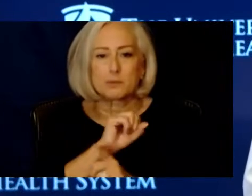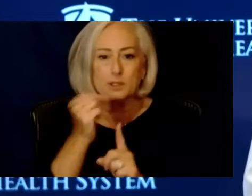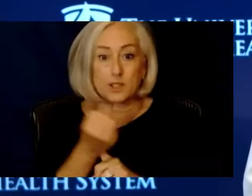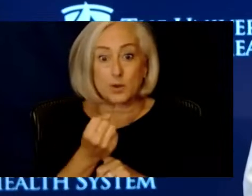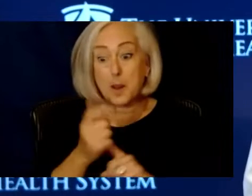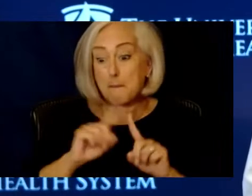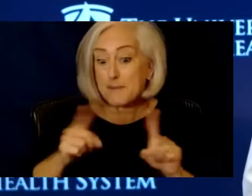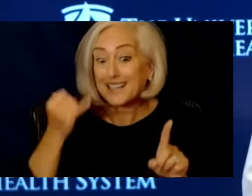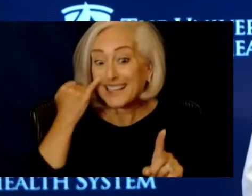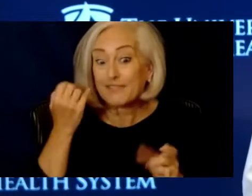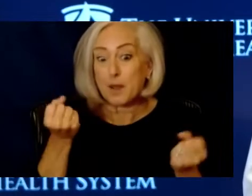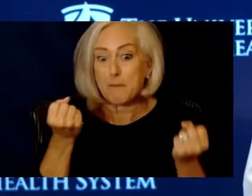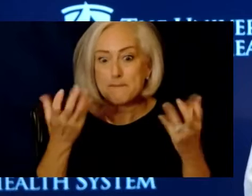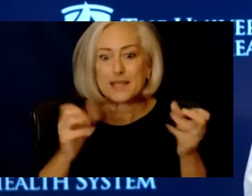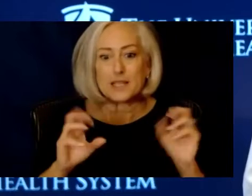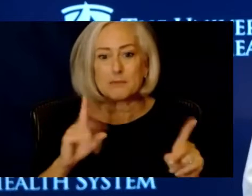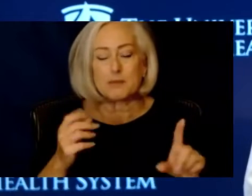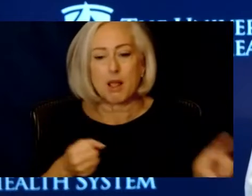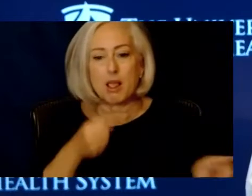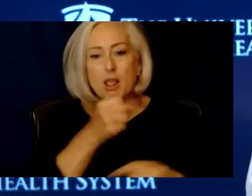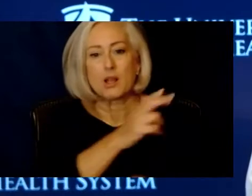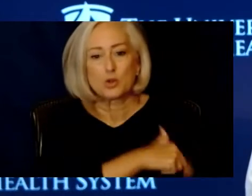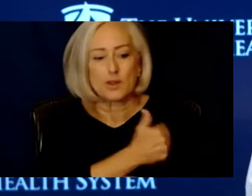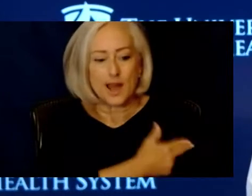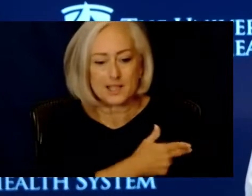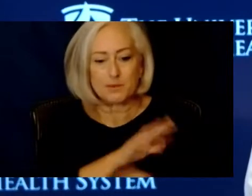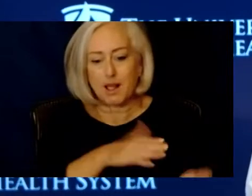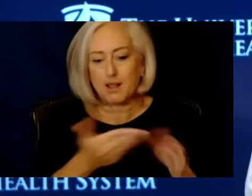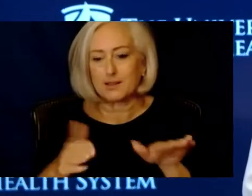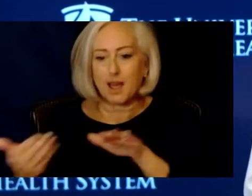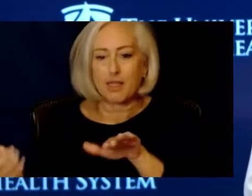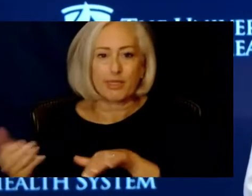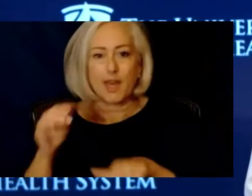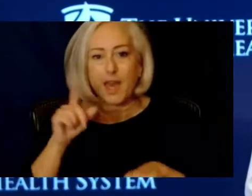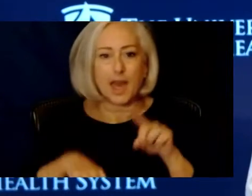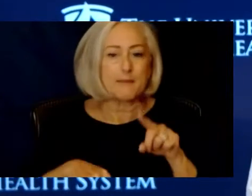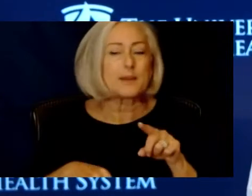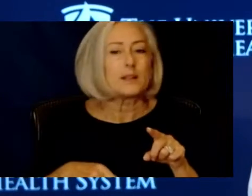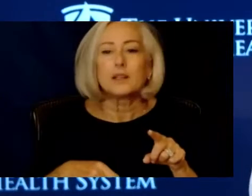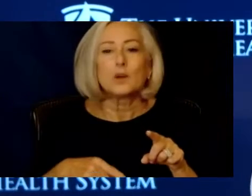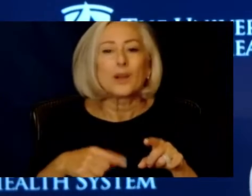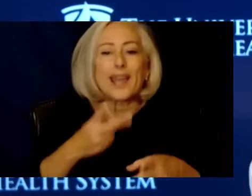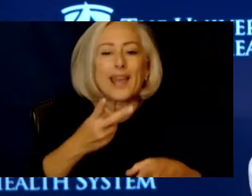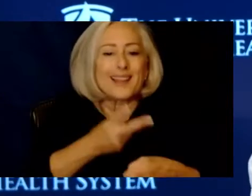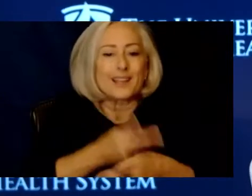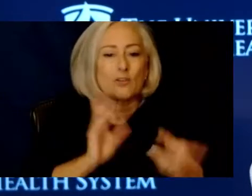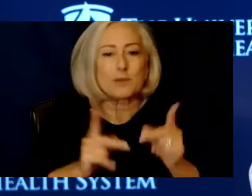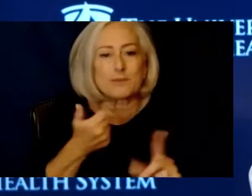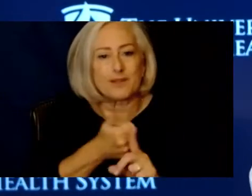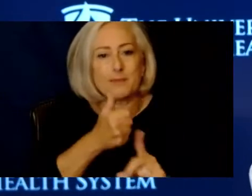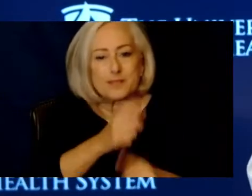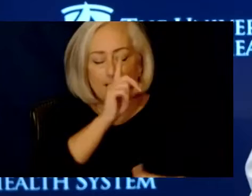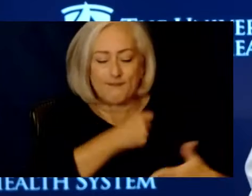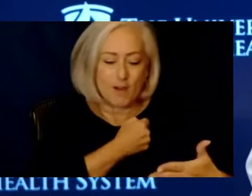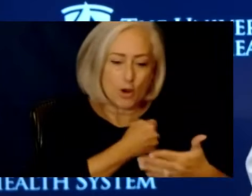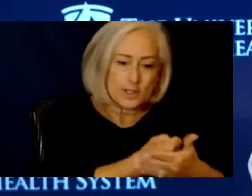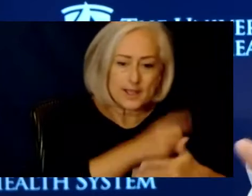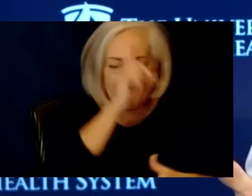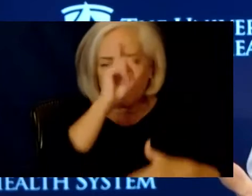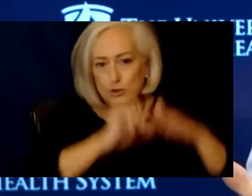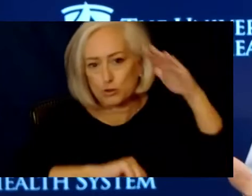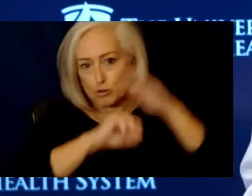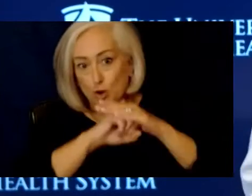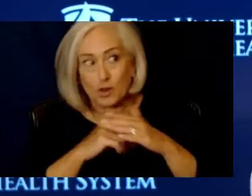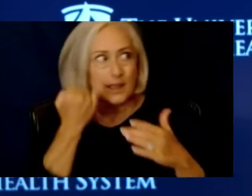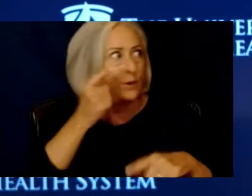different message from the local hospitals, because then we can't take care of heart attacks and strokes and all those things we have to do. If we can't take care of people, then we're going to say, guys, we